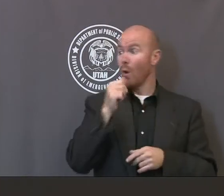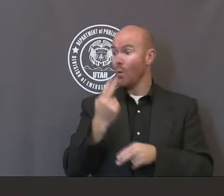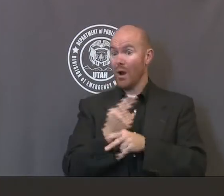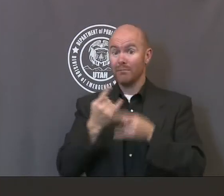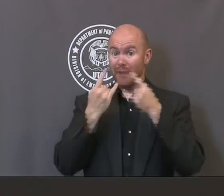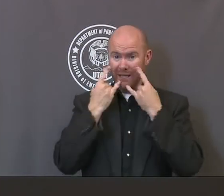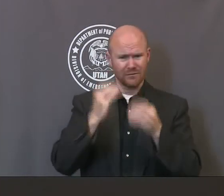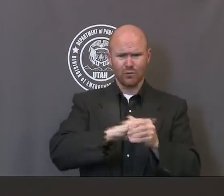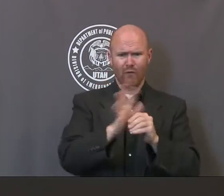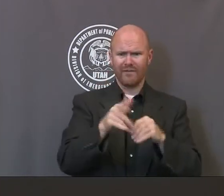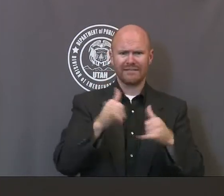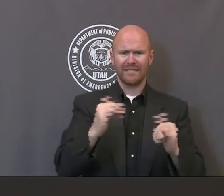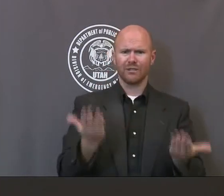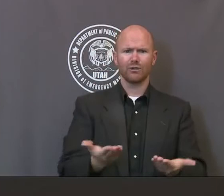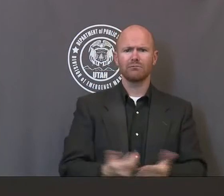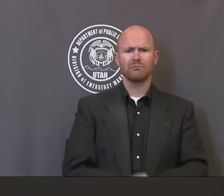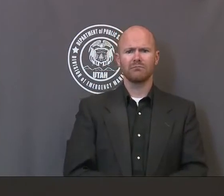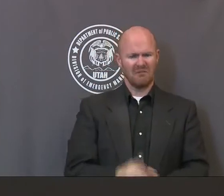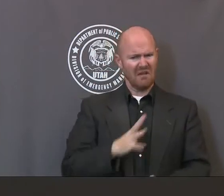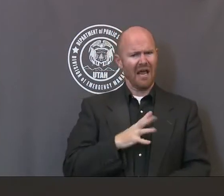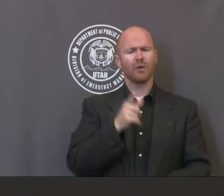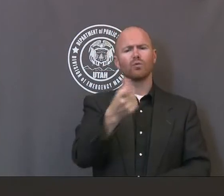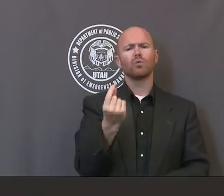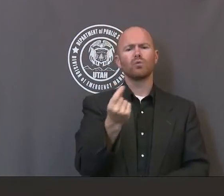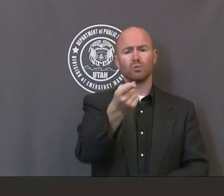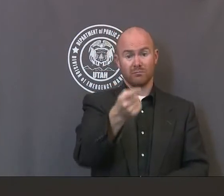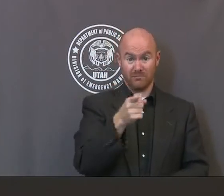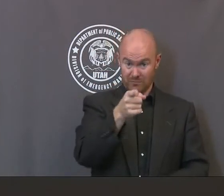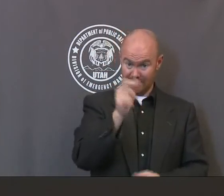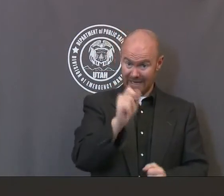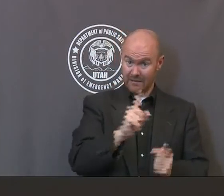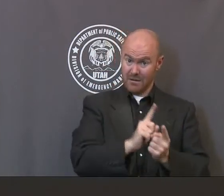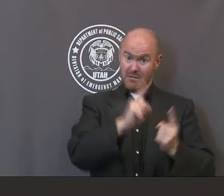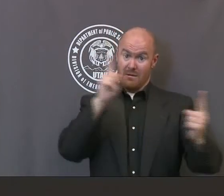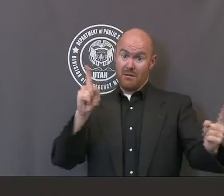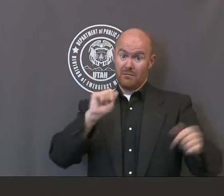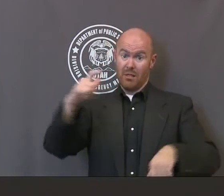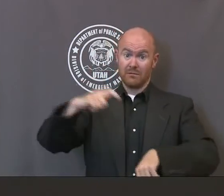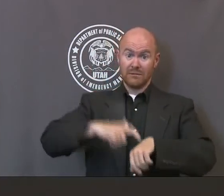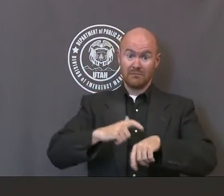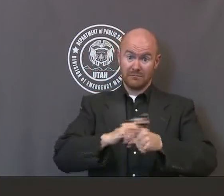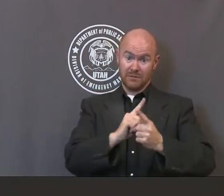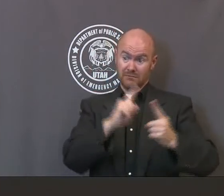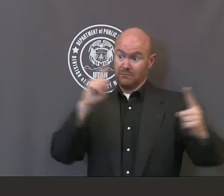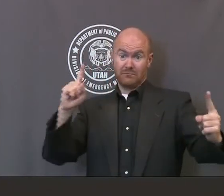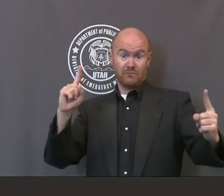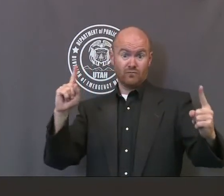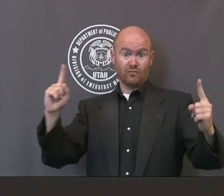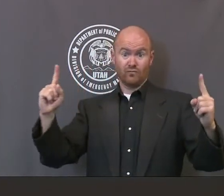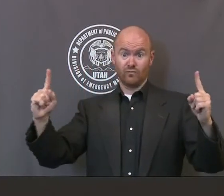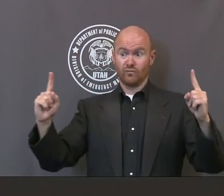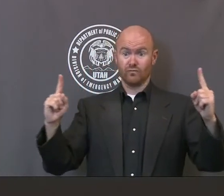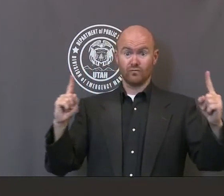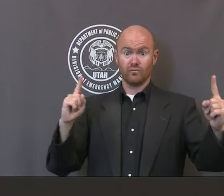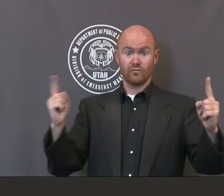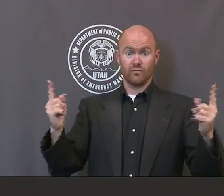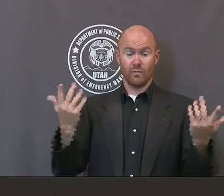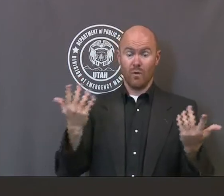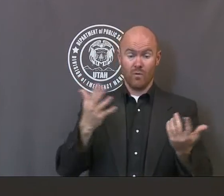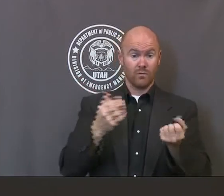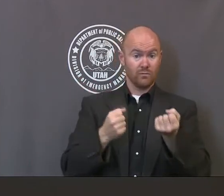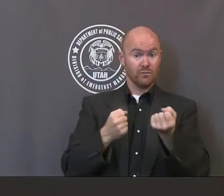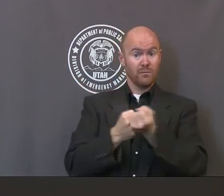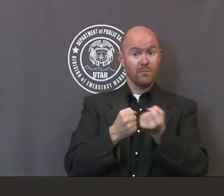What can you do? Can you physically distance? Can you support in